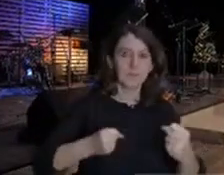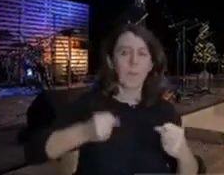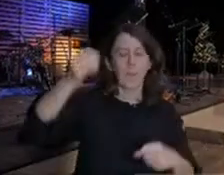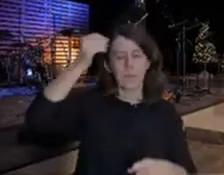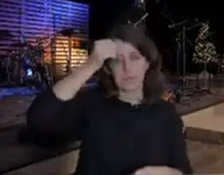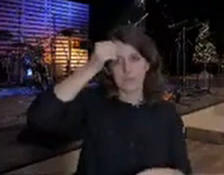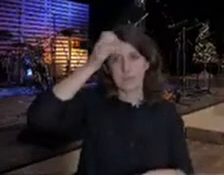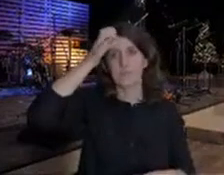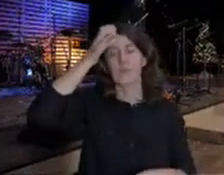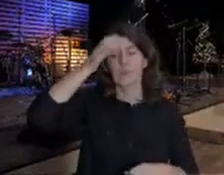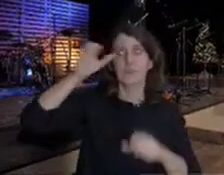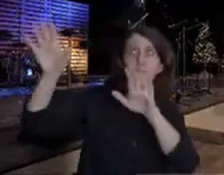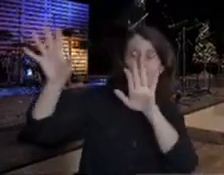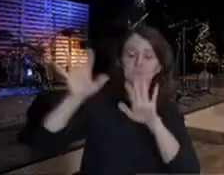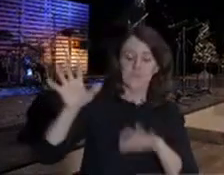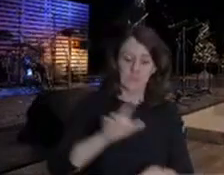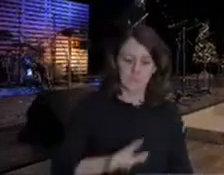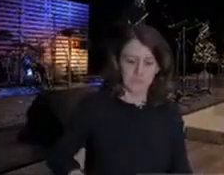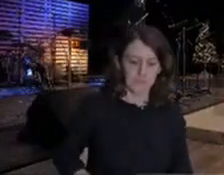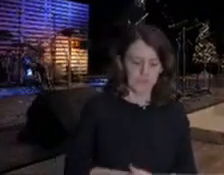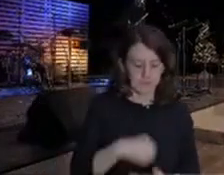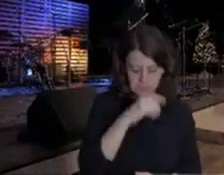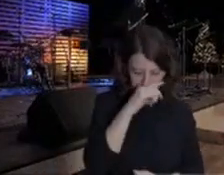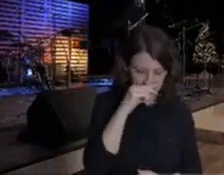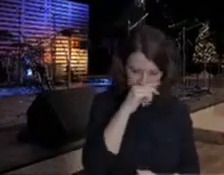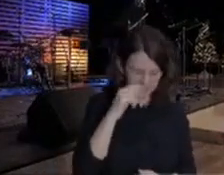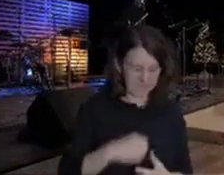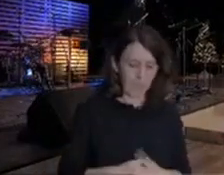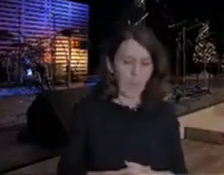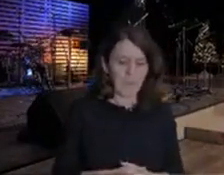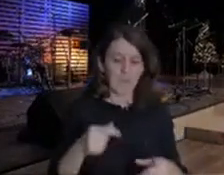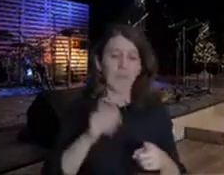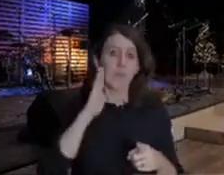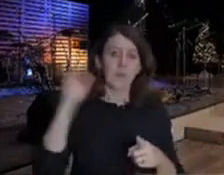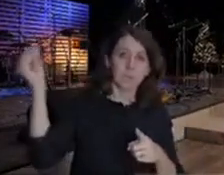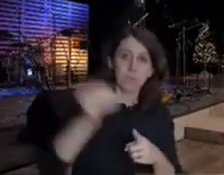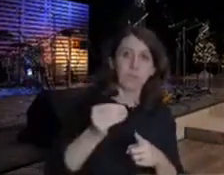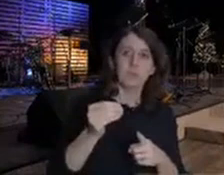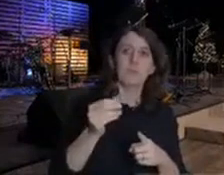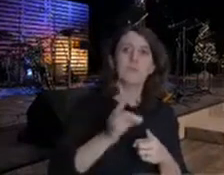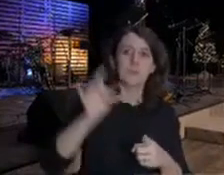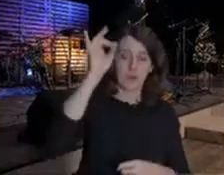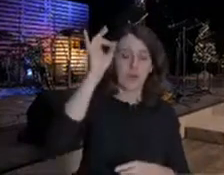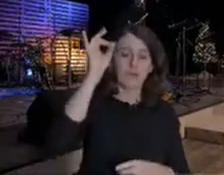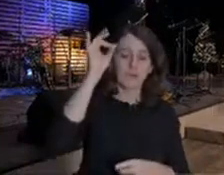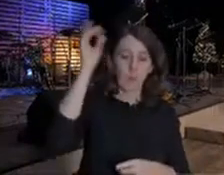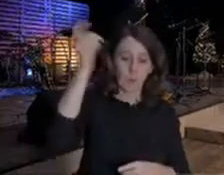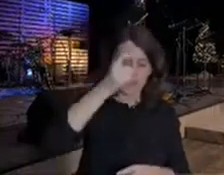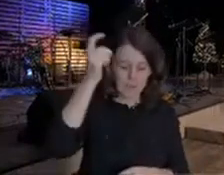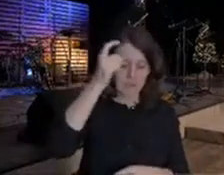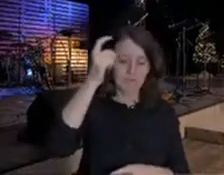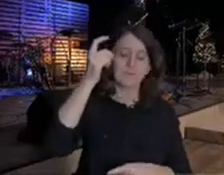might, the spirit of knowledge and fear of the Lord." All right, he will be given the Spirit. It will be a spirit of wisdom, a spirit